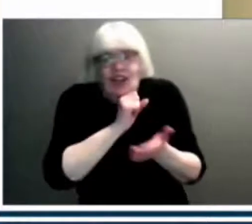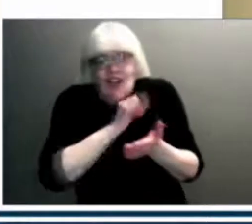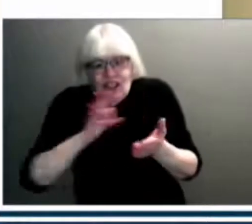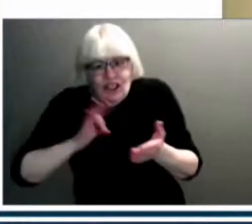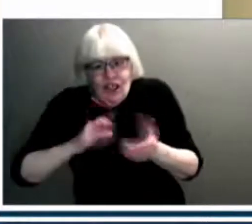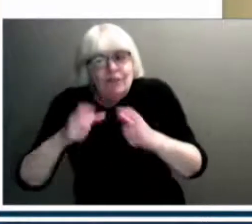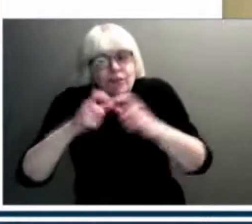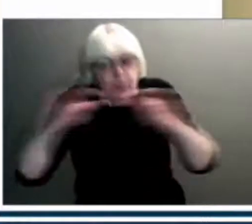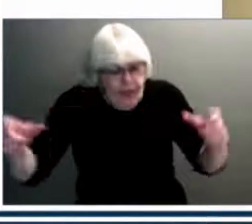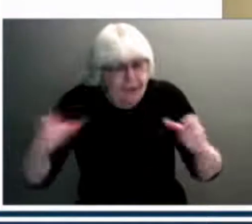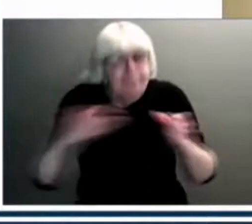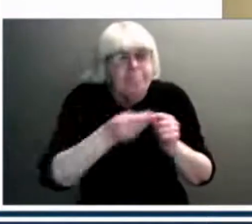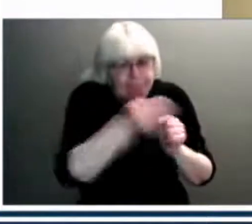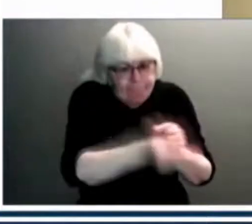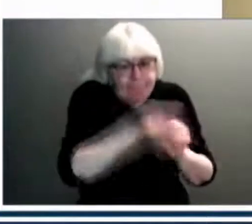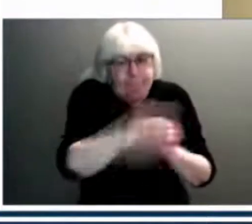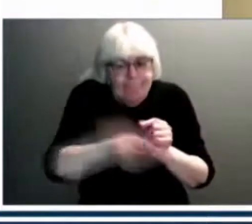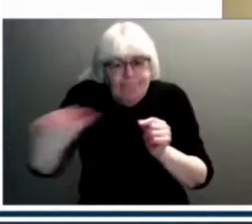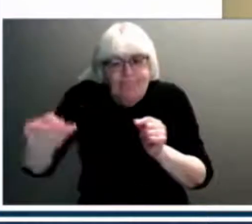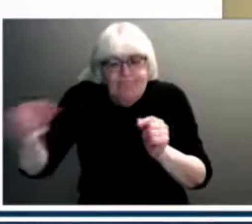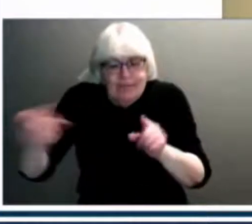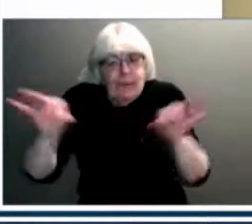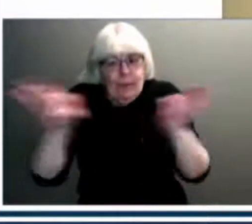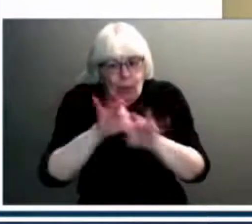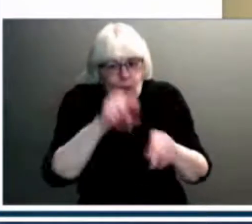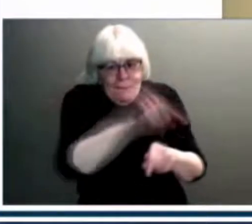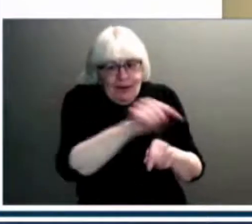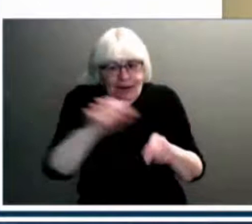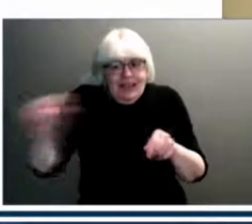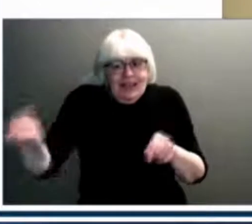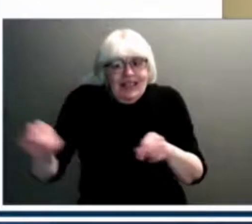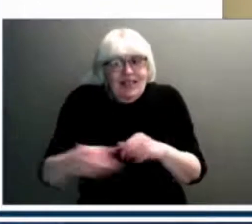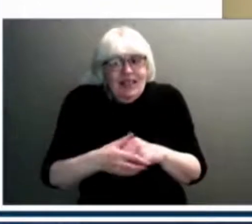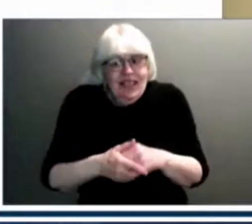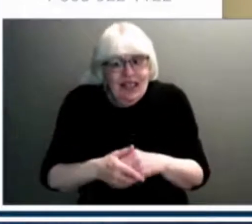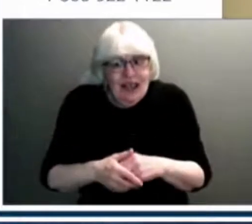have surge in cases or have